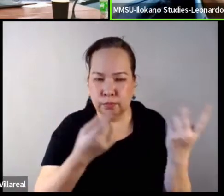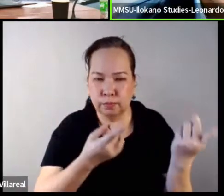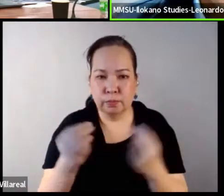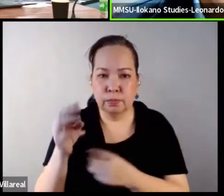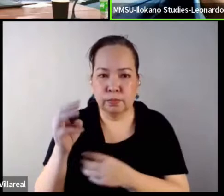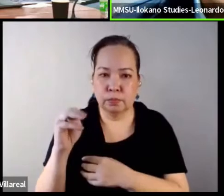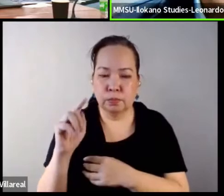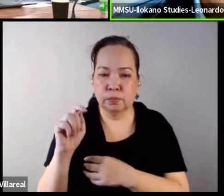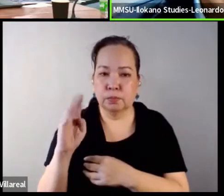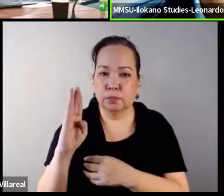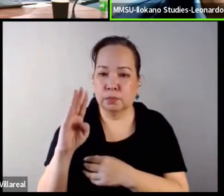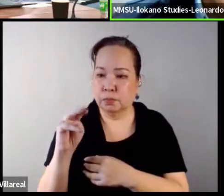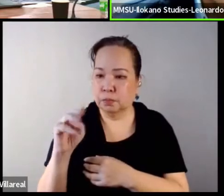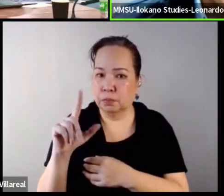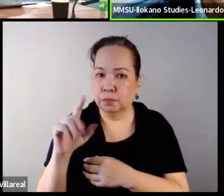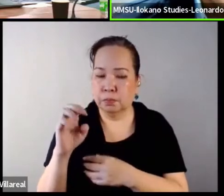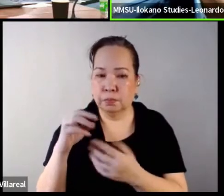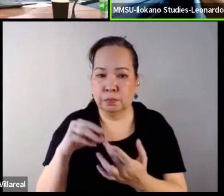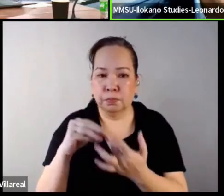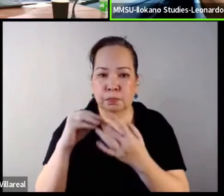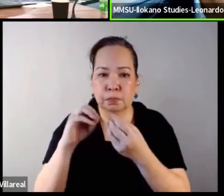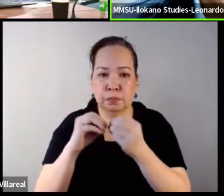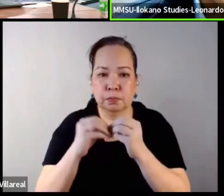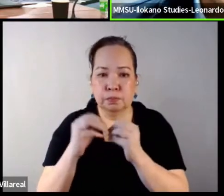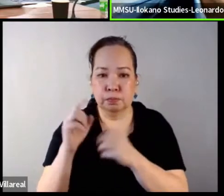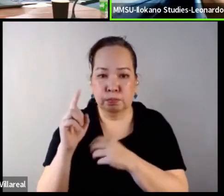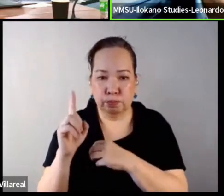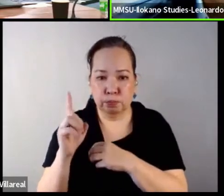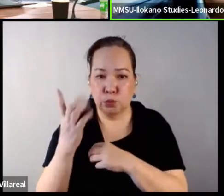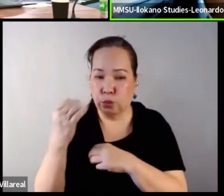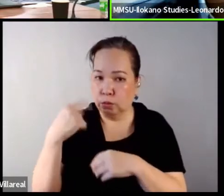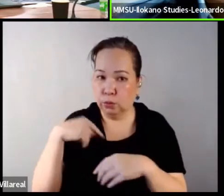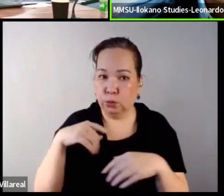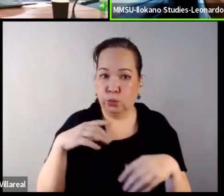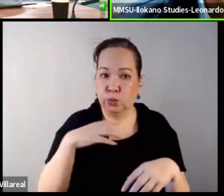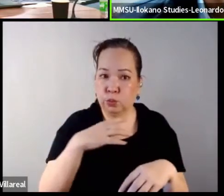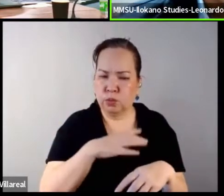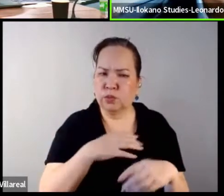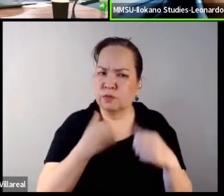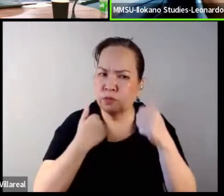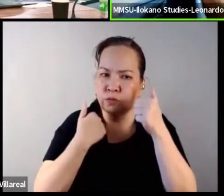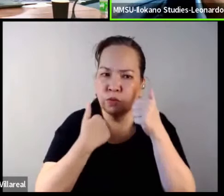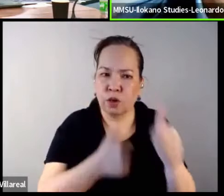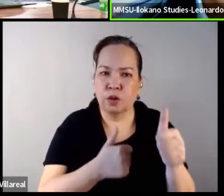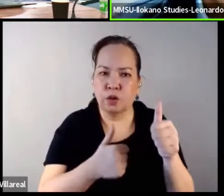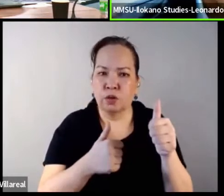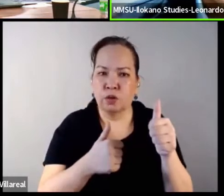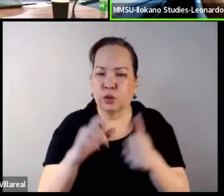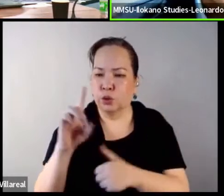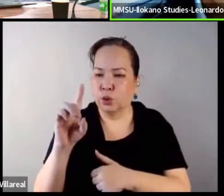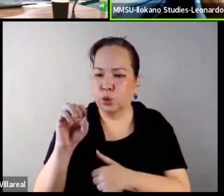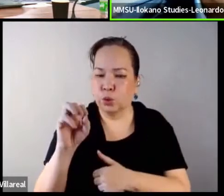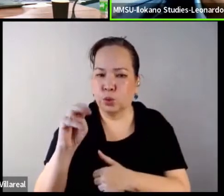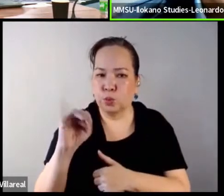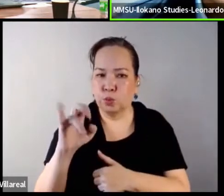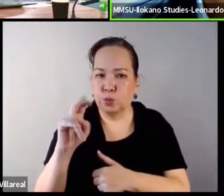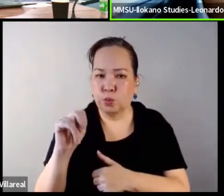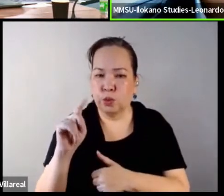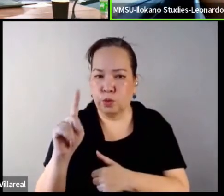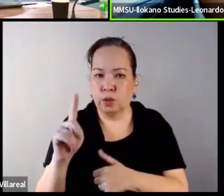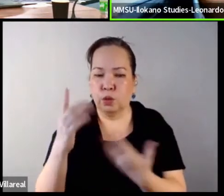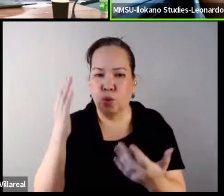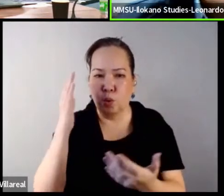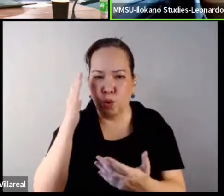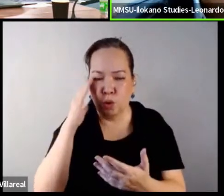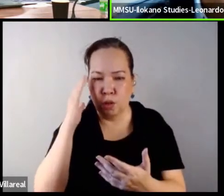MTB-MLE. Particularly, number one, we ask the committee to strictly adhere to domain one, content knowledge and pedagogy